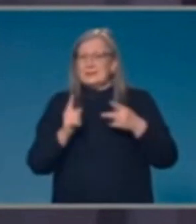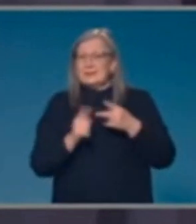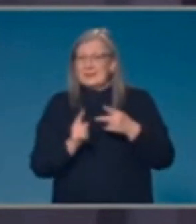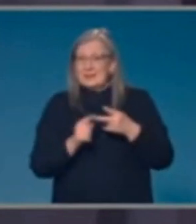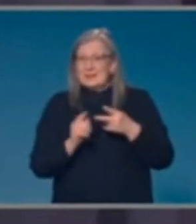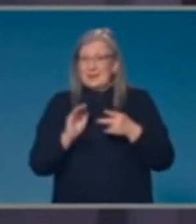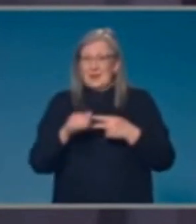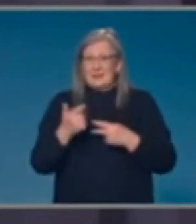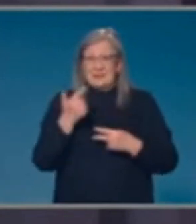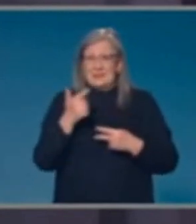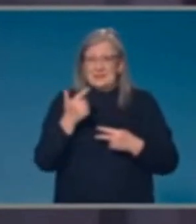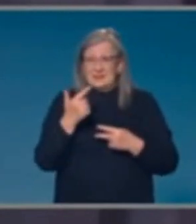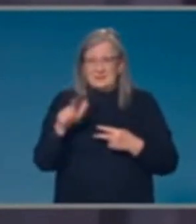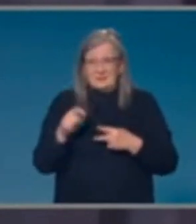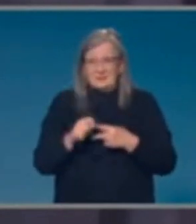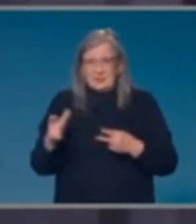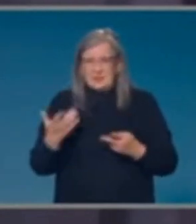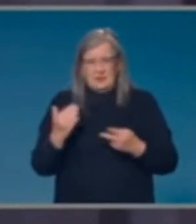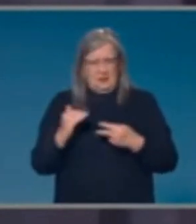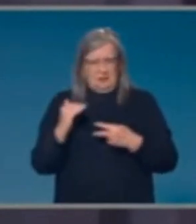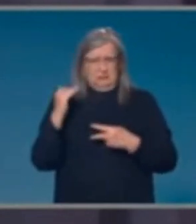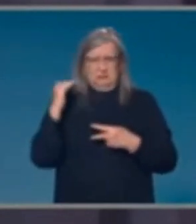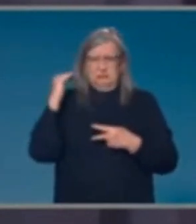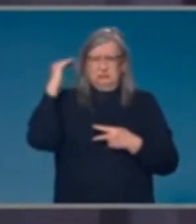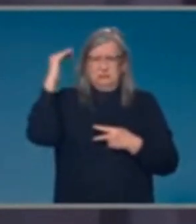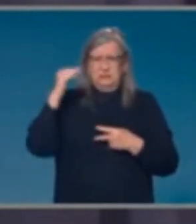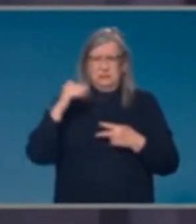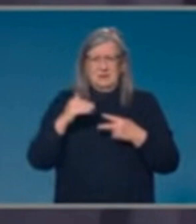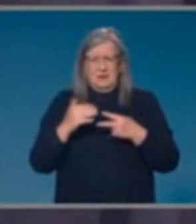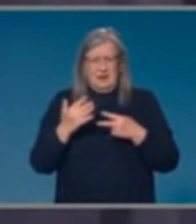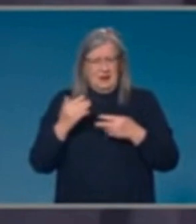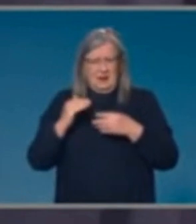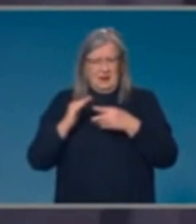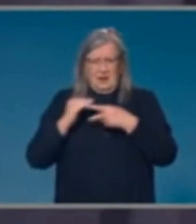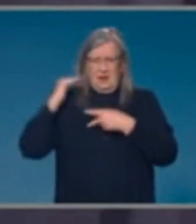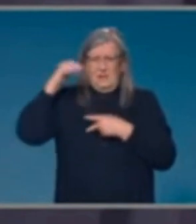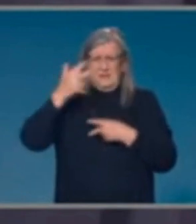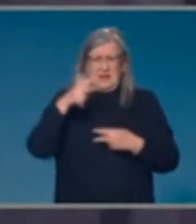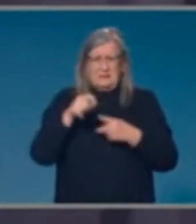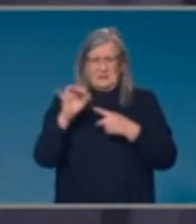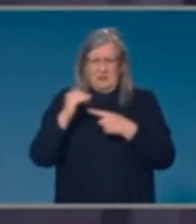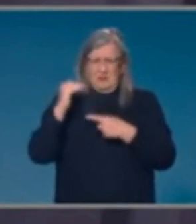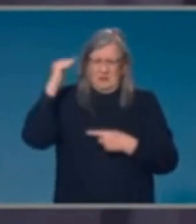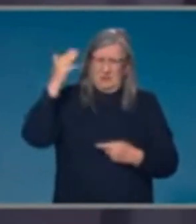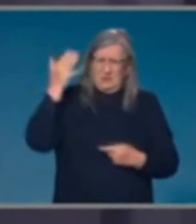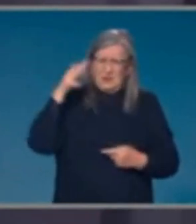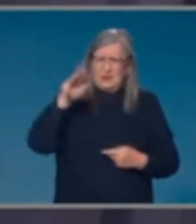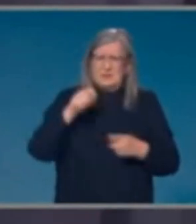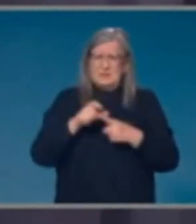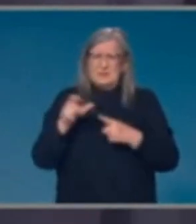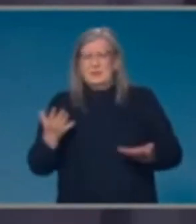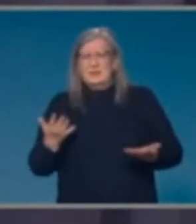second dose level and the 80% second dose level. So if we look around, particularly the two states and the